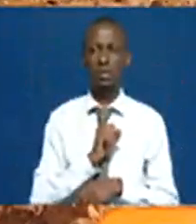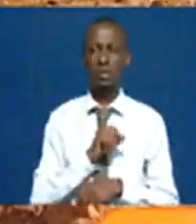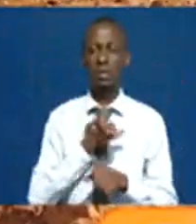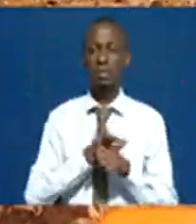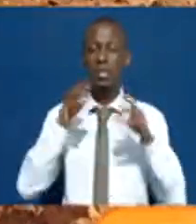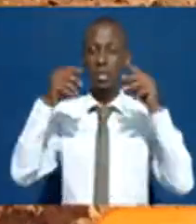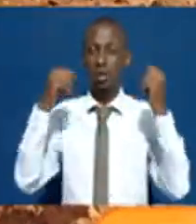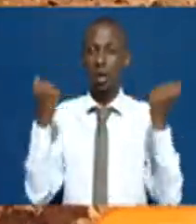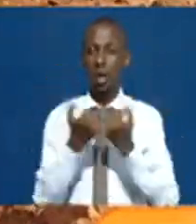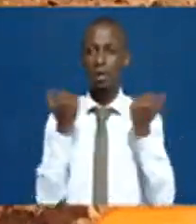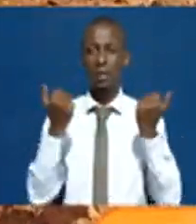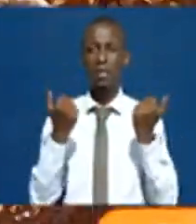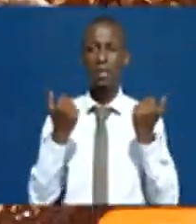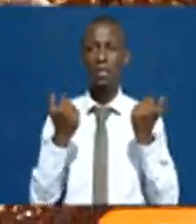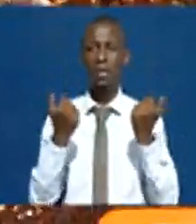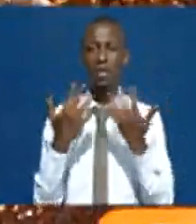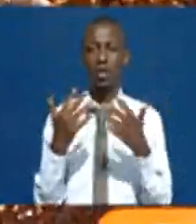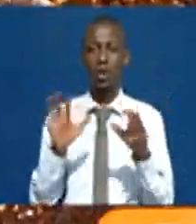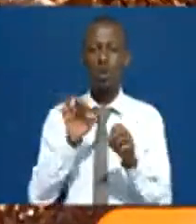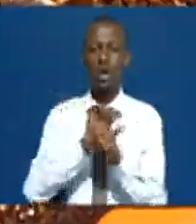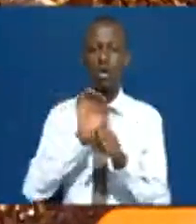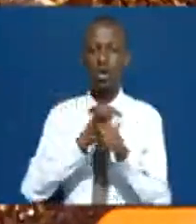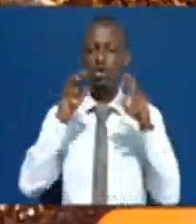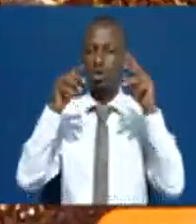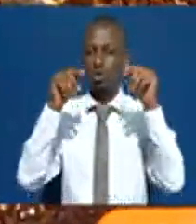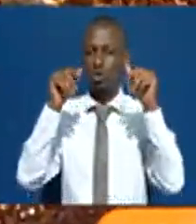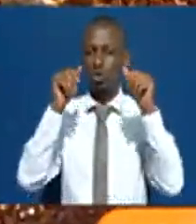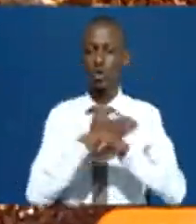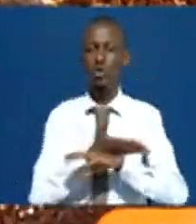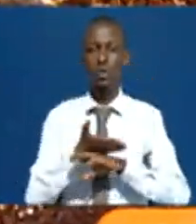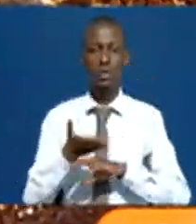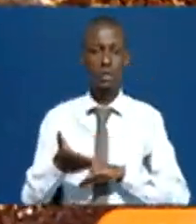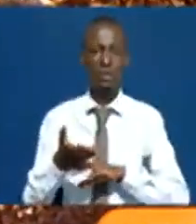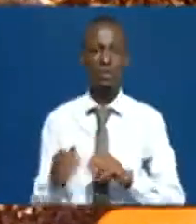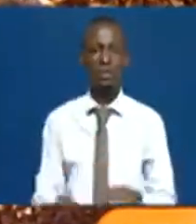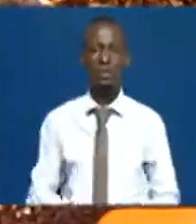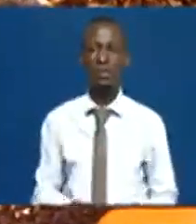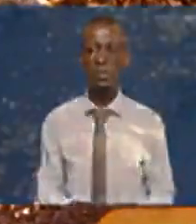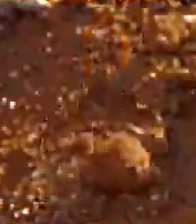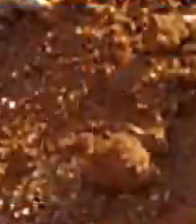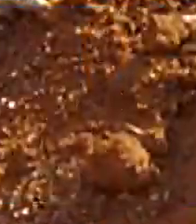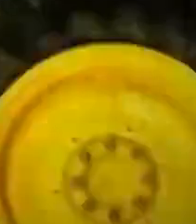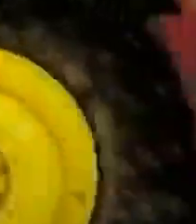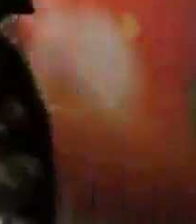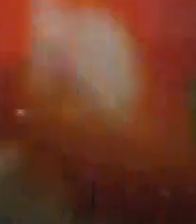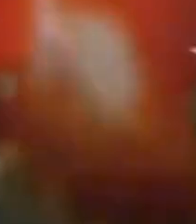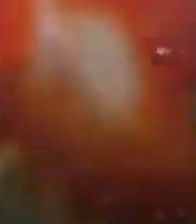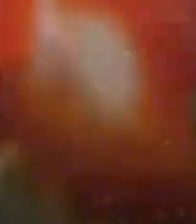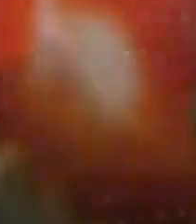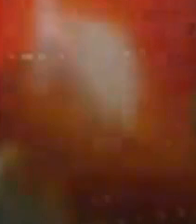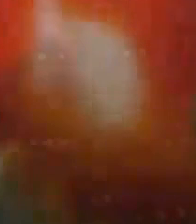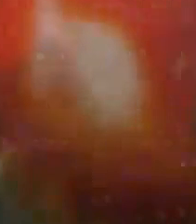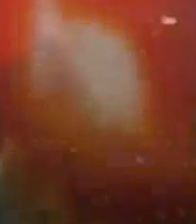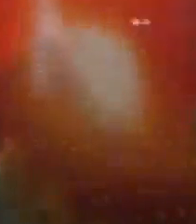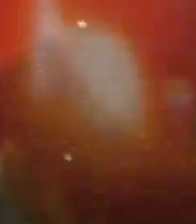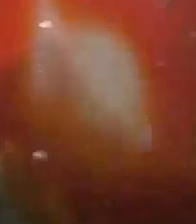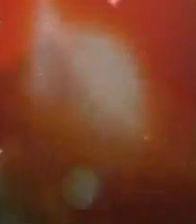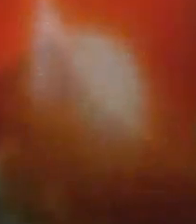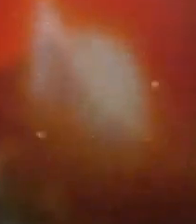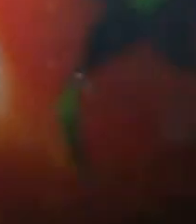of resulting in excessive loss of soil moisture. Denis Otieno, Smart Farm. Smart